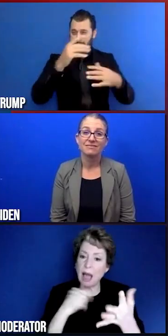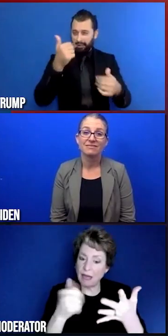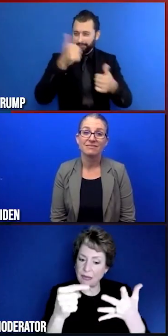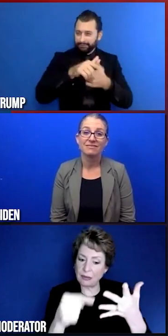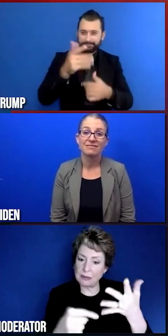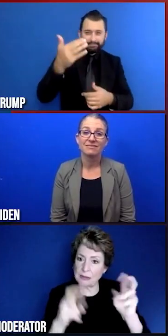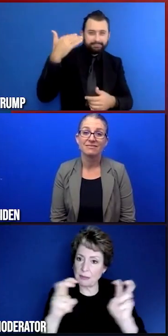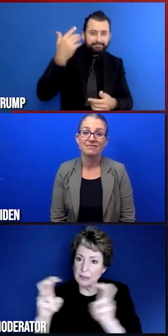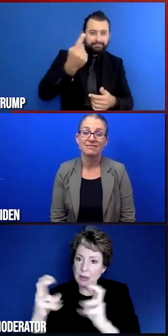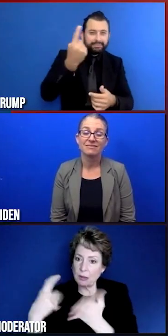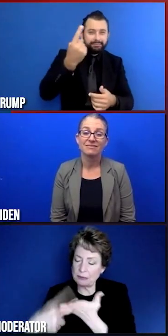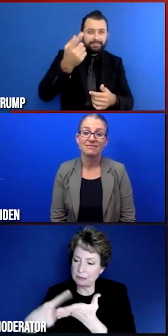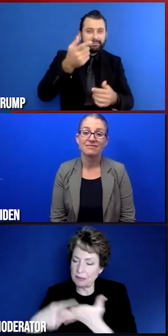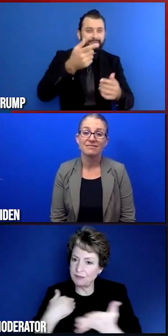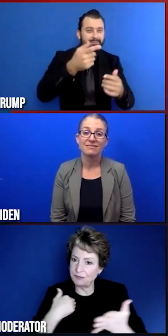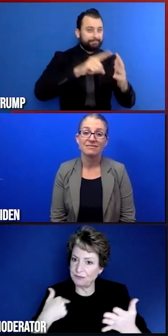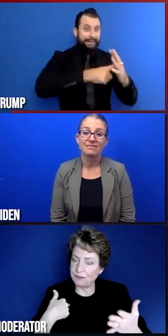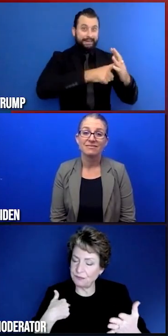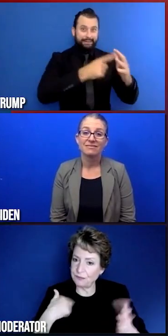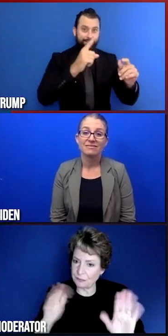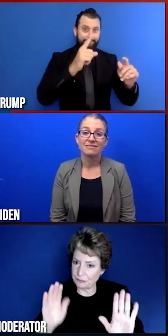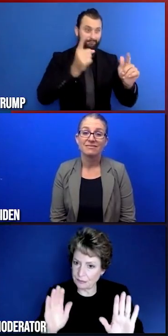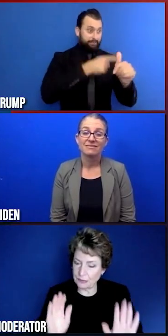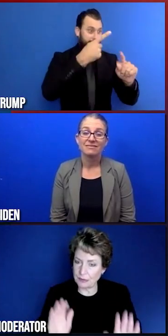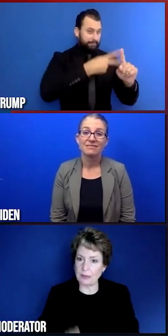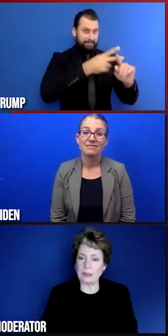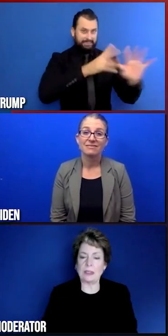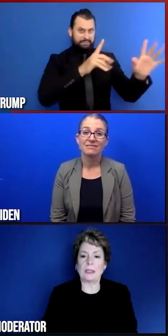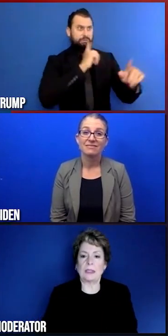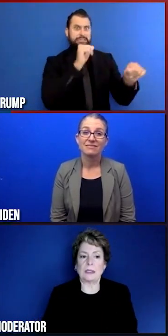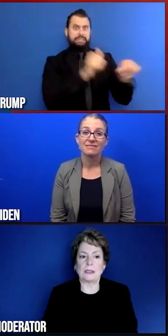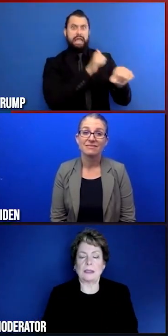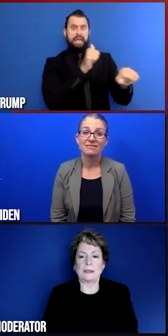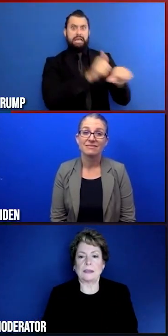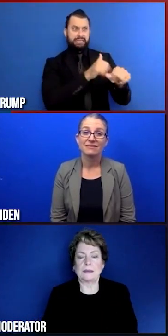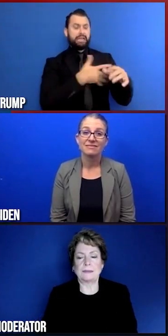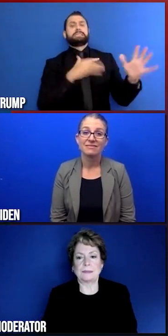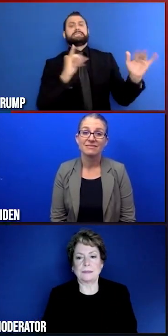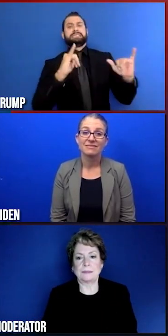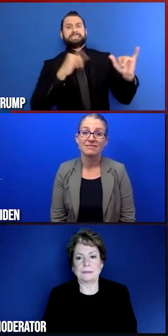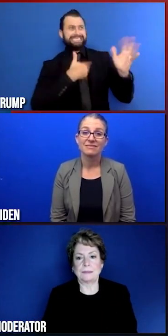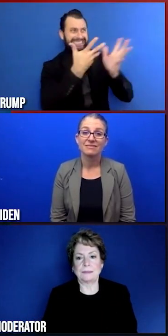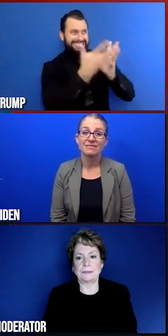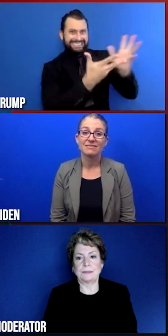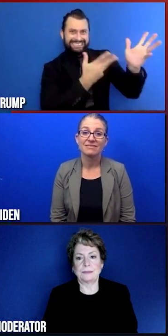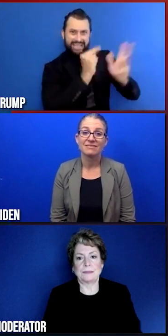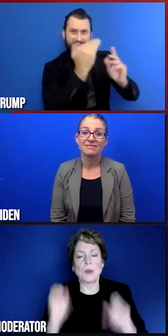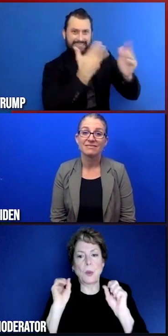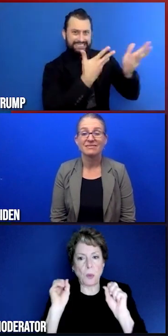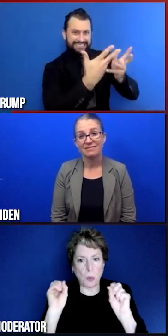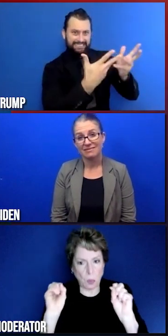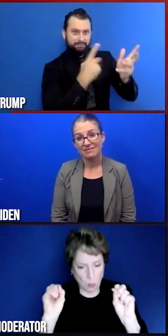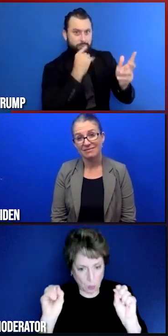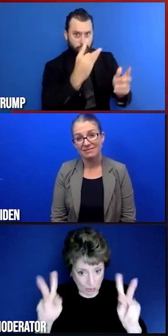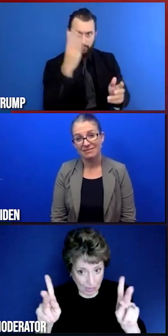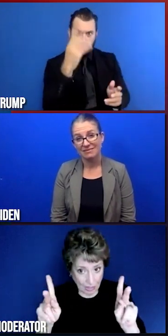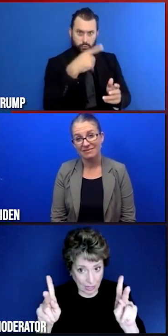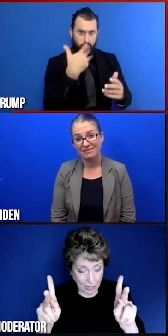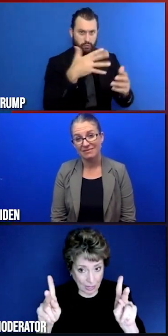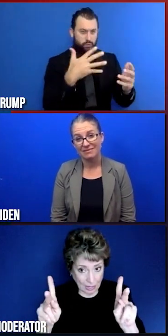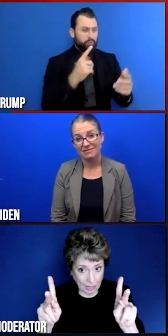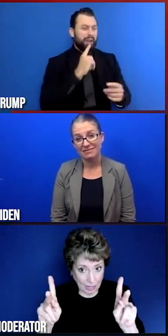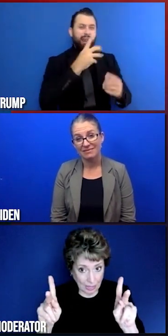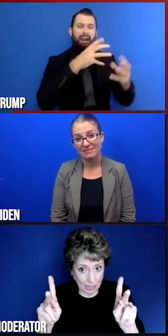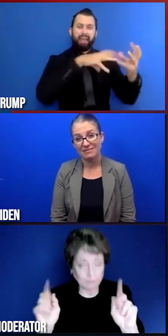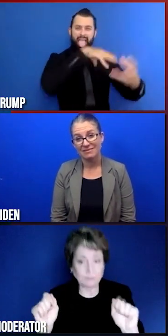period in my first 3 months before we sort of worked things out a little bit. Okay. There was a they left us a mess. And Obama would be,